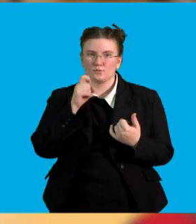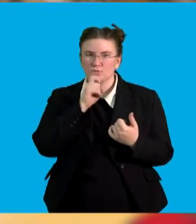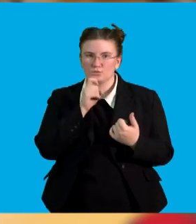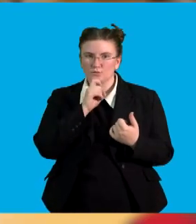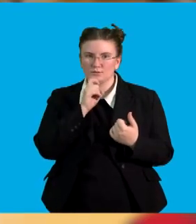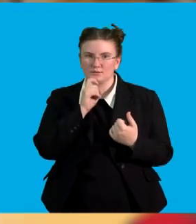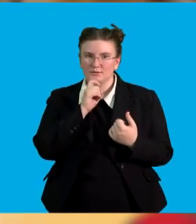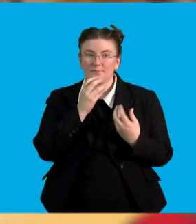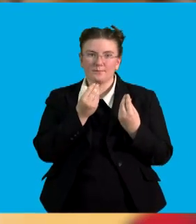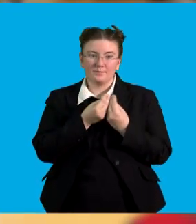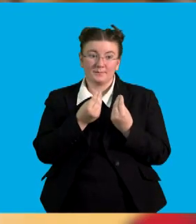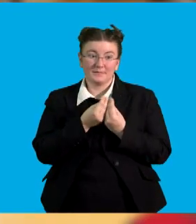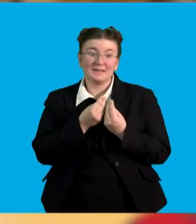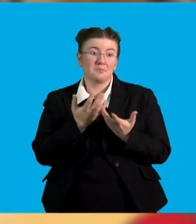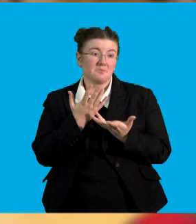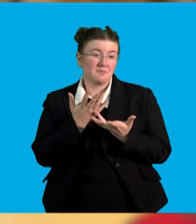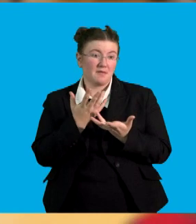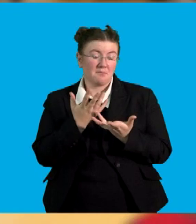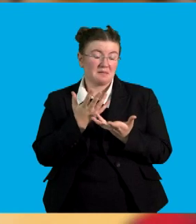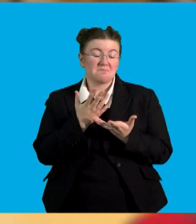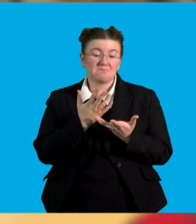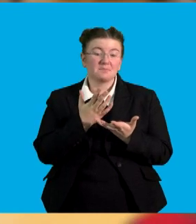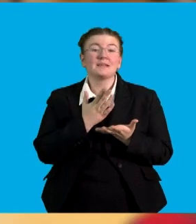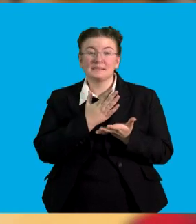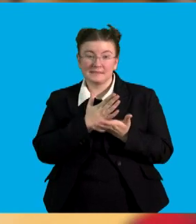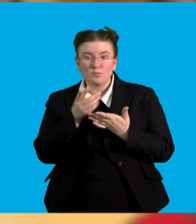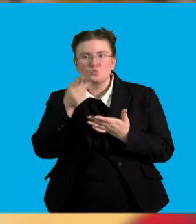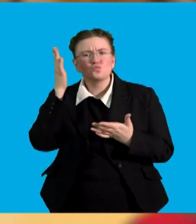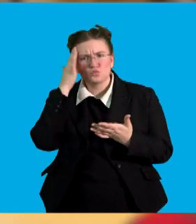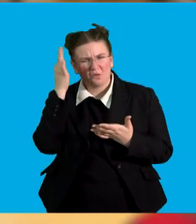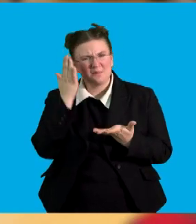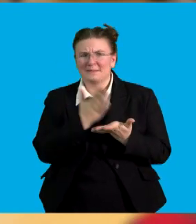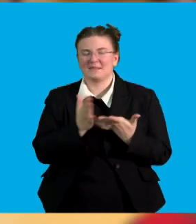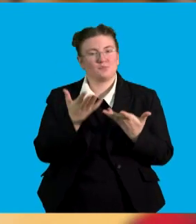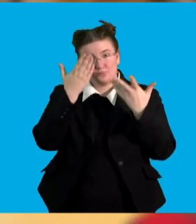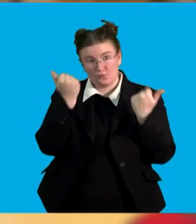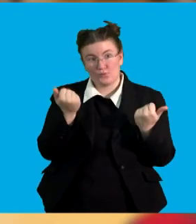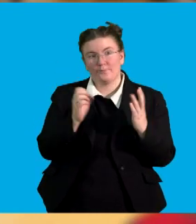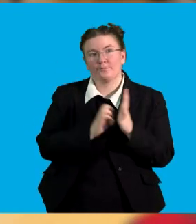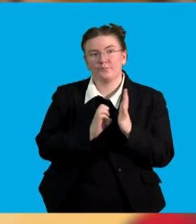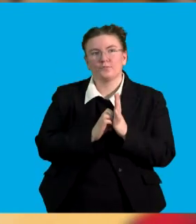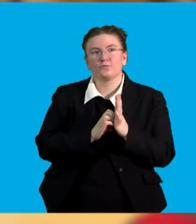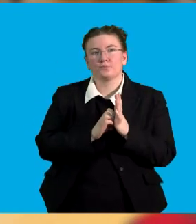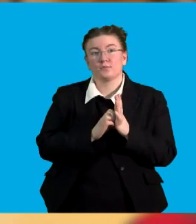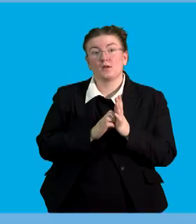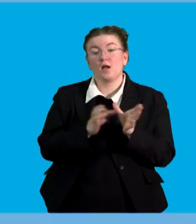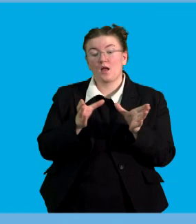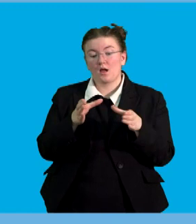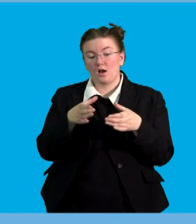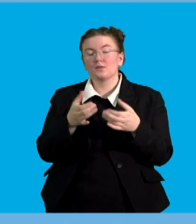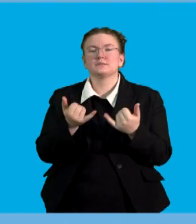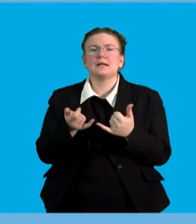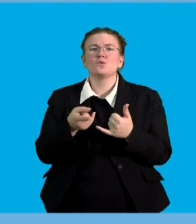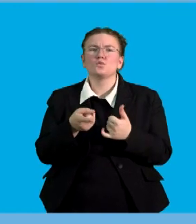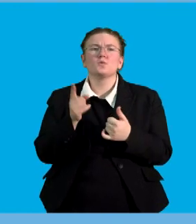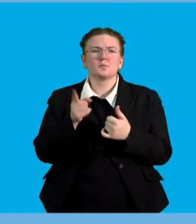lesson, we are going to be using certain things that some might be familiar to you and some may not be familiar to you. For instance, by